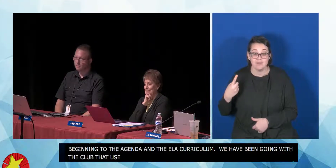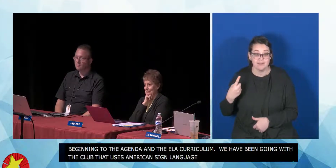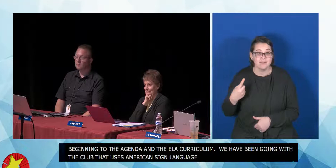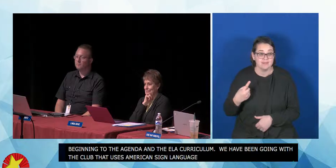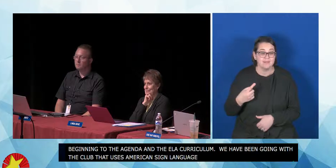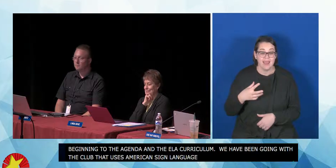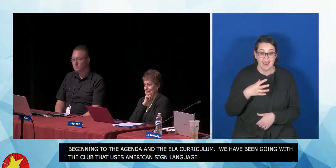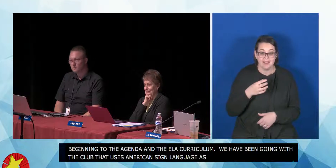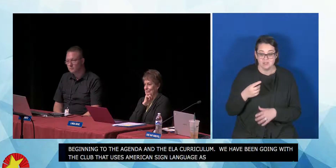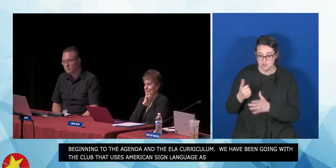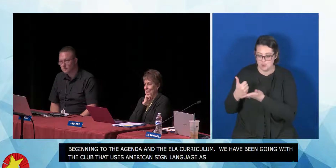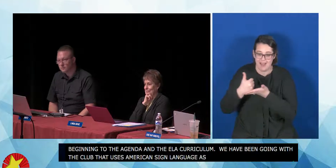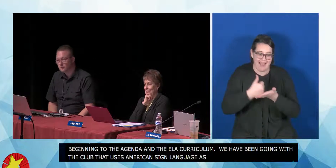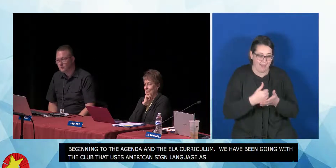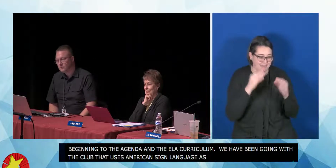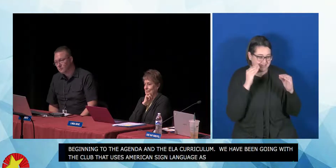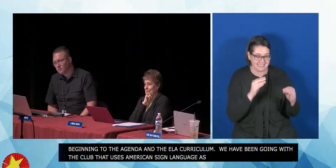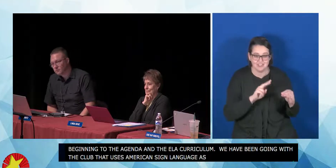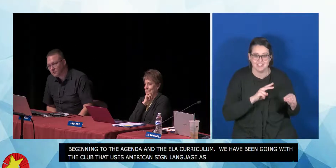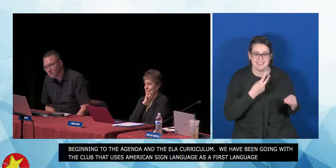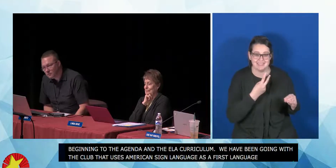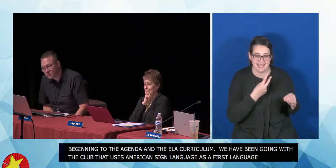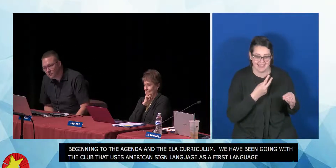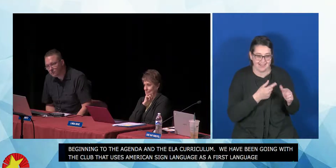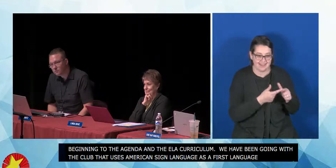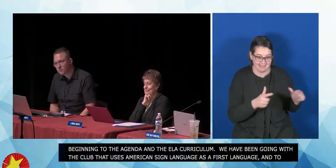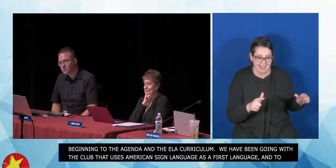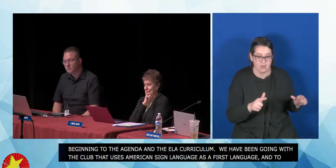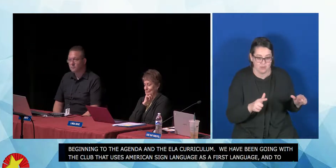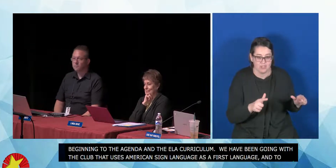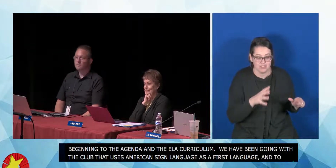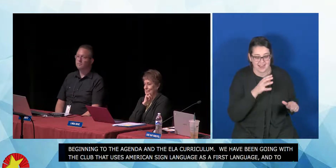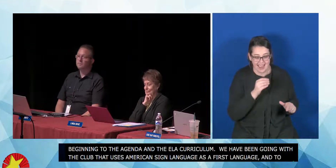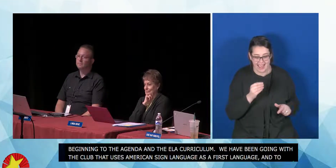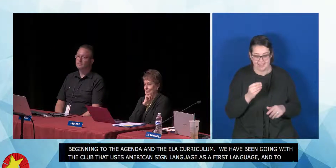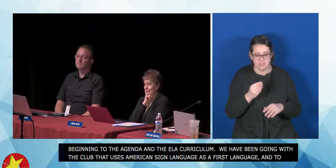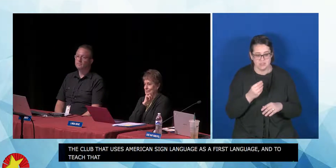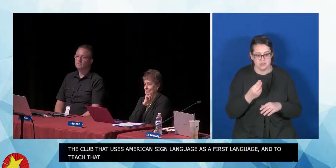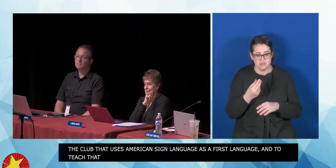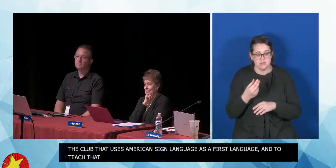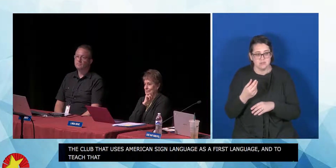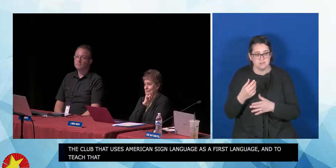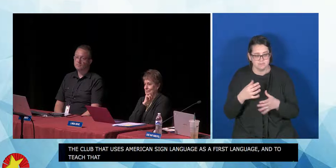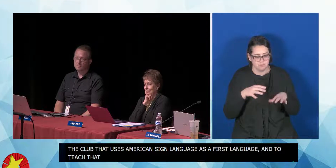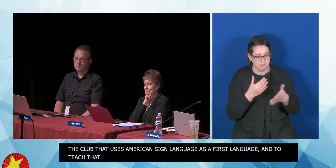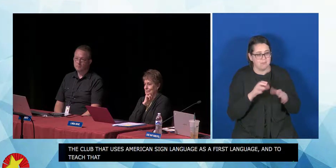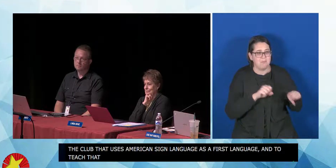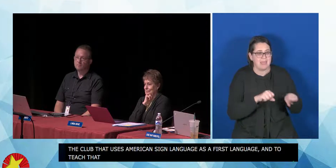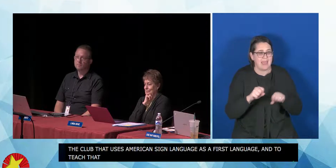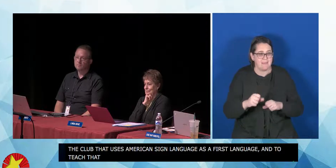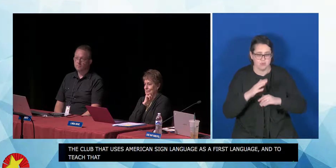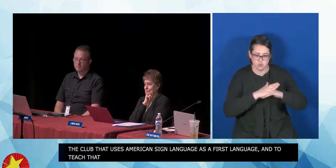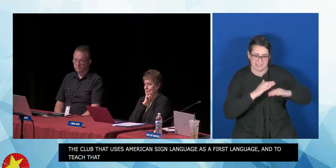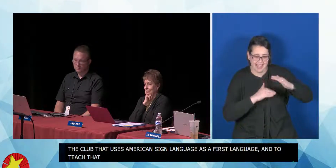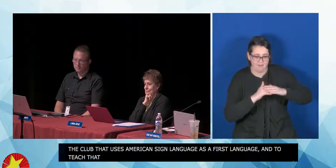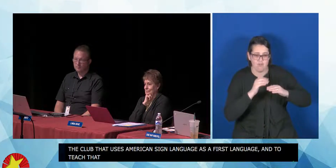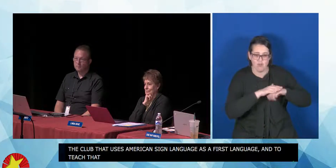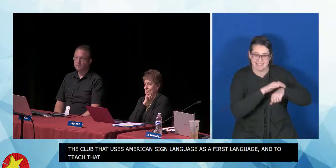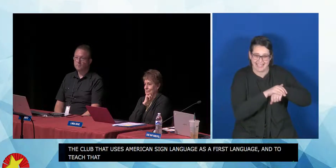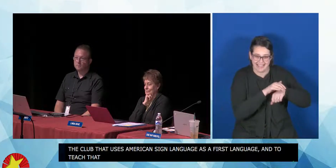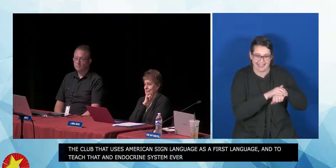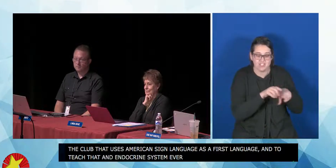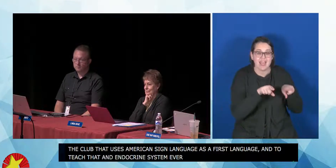a language, and to use it to scaffold English as a second language. Some of